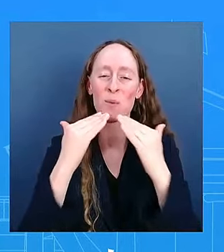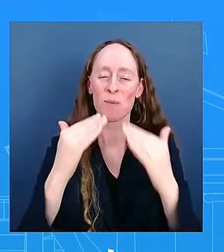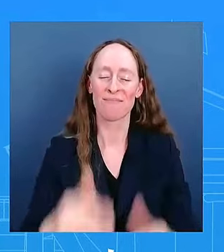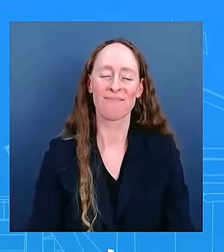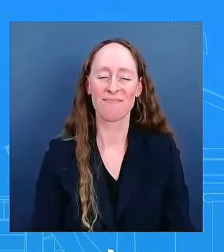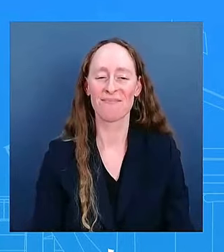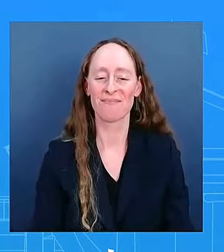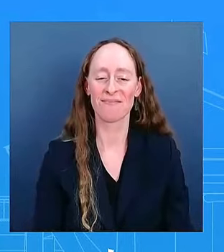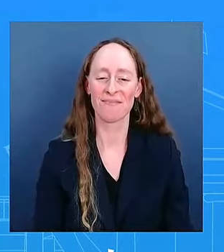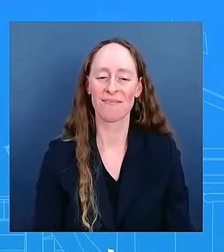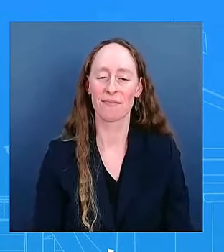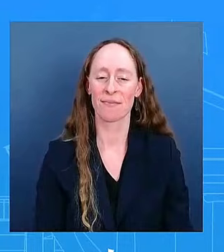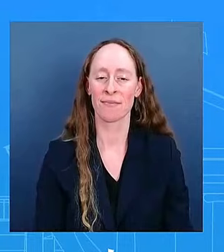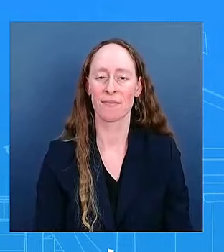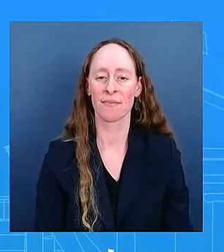Thank you.